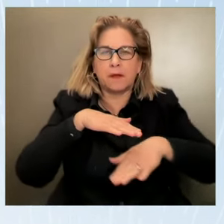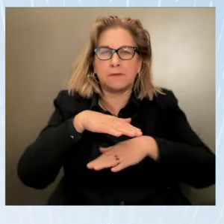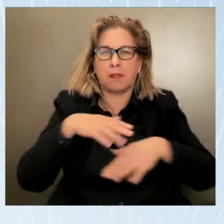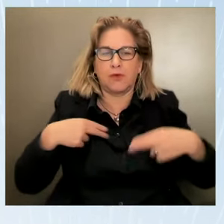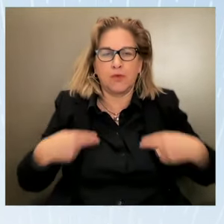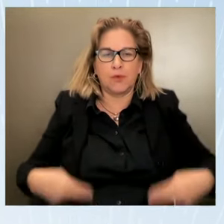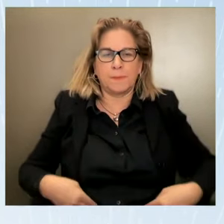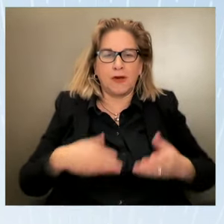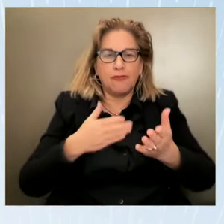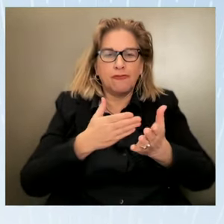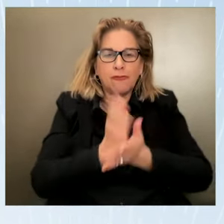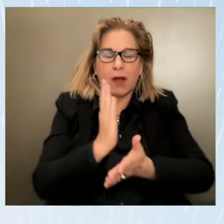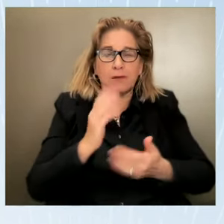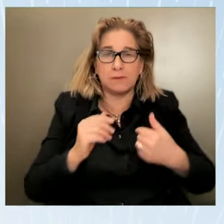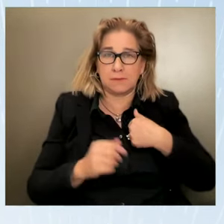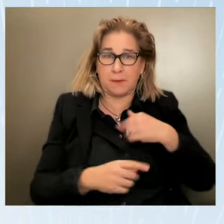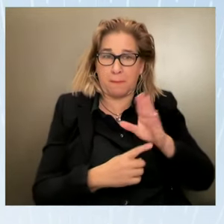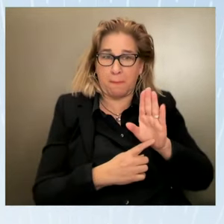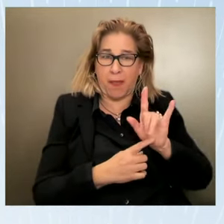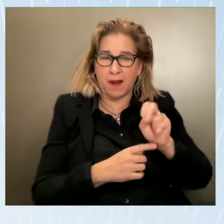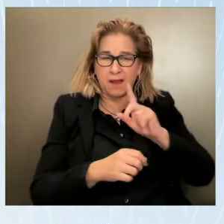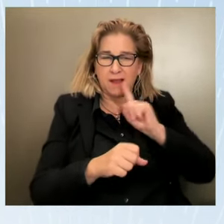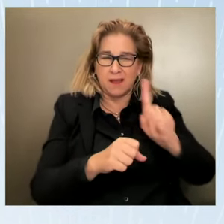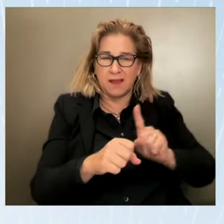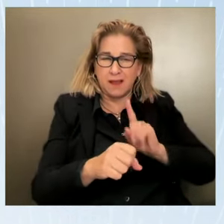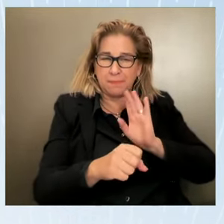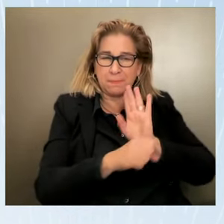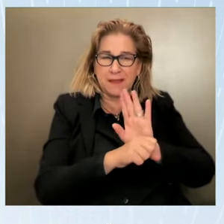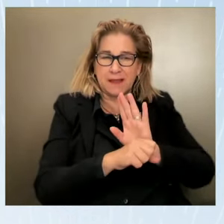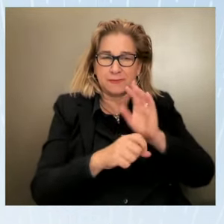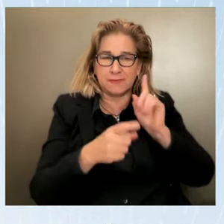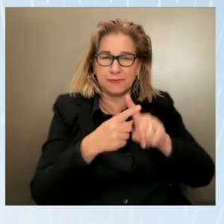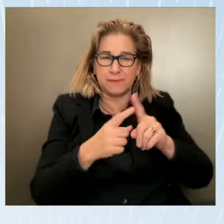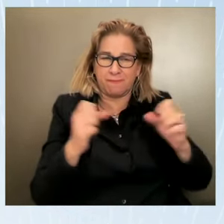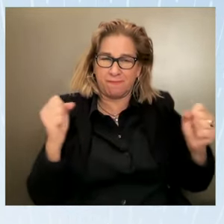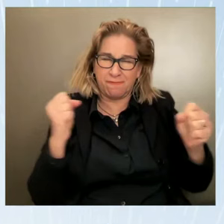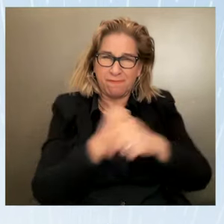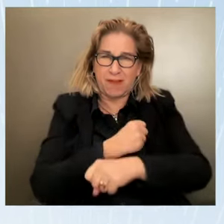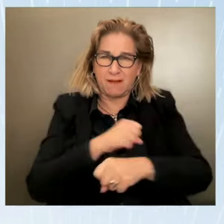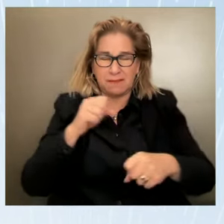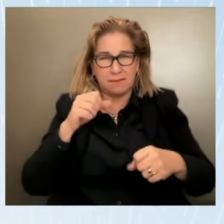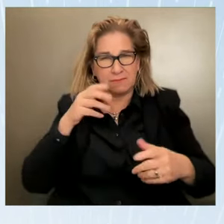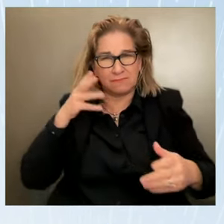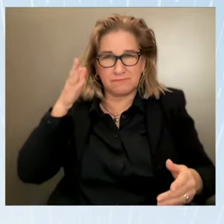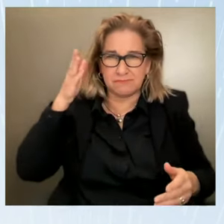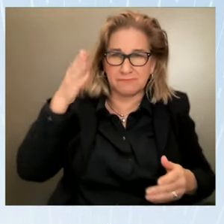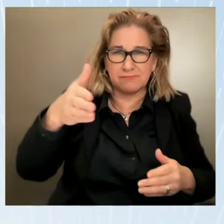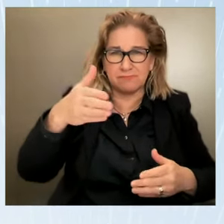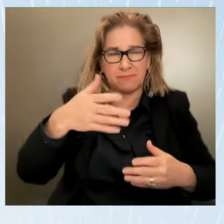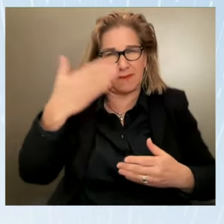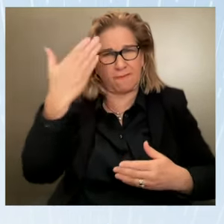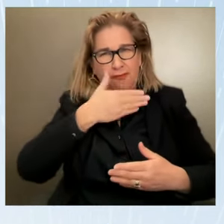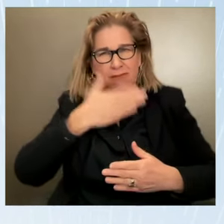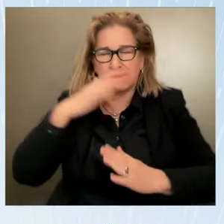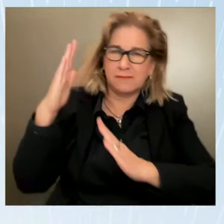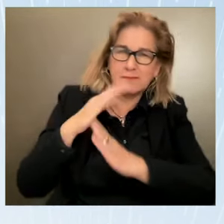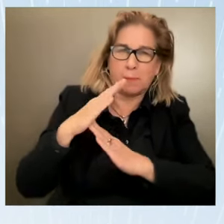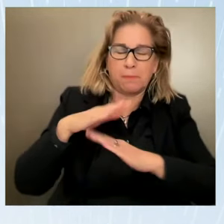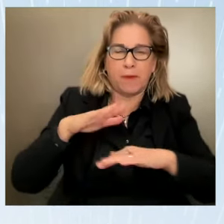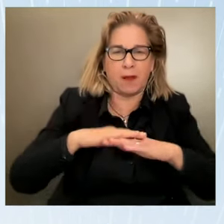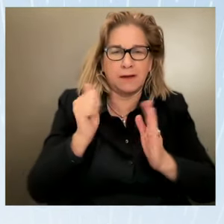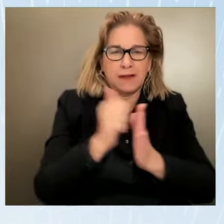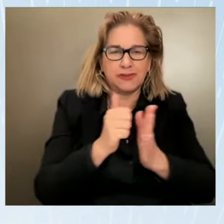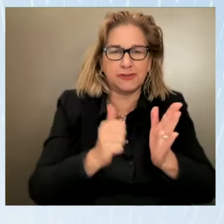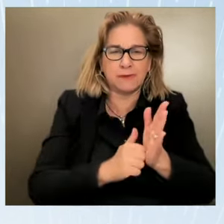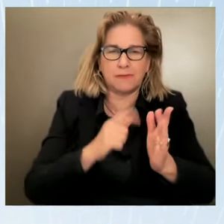our agenda, and we are committed to working with you as we do. So thank you again for being here, for your dedication to this